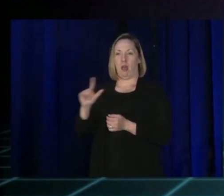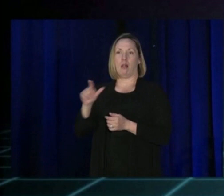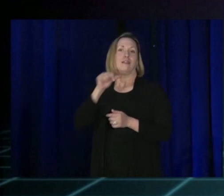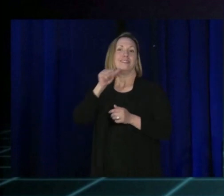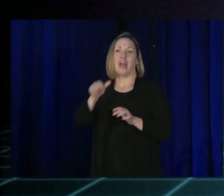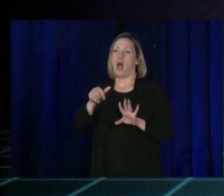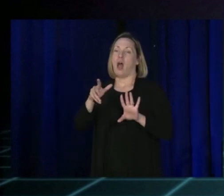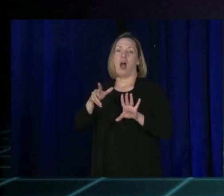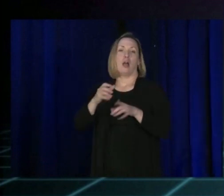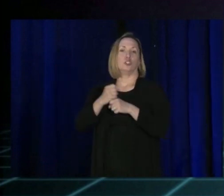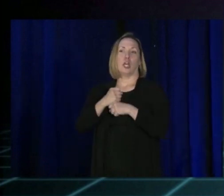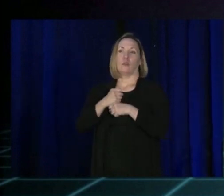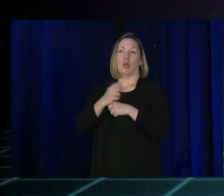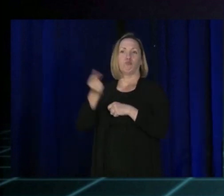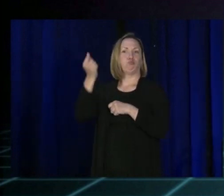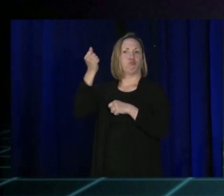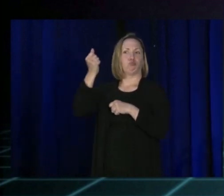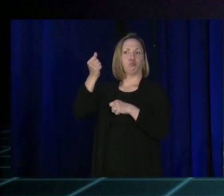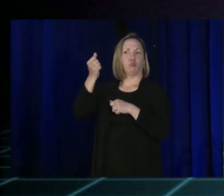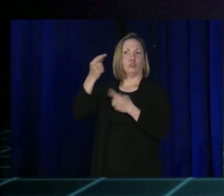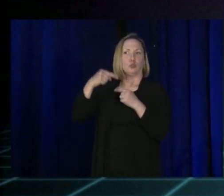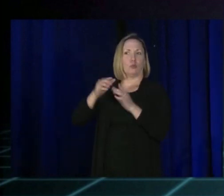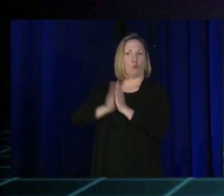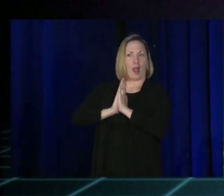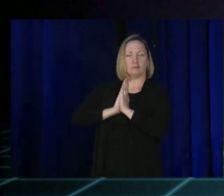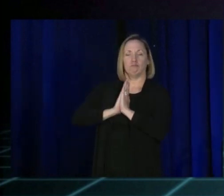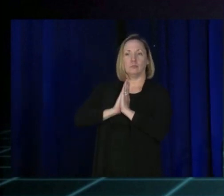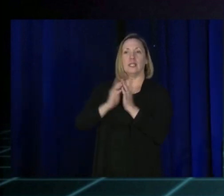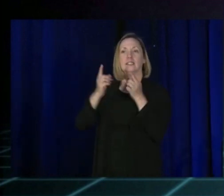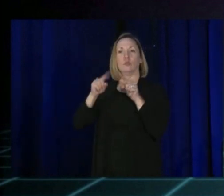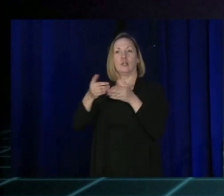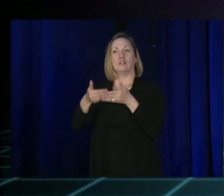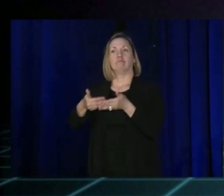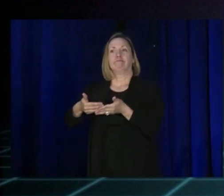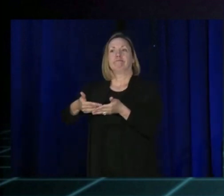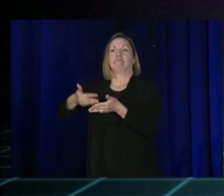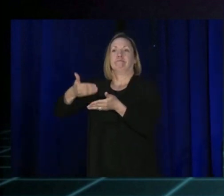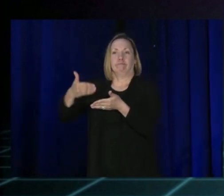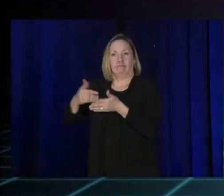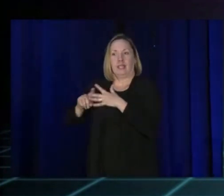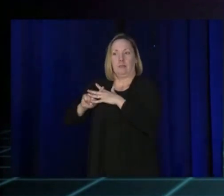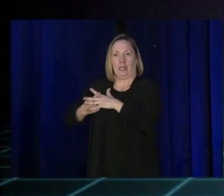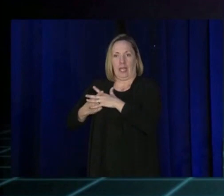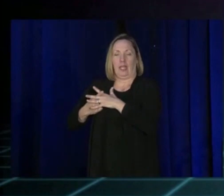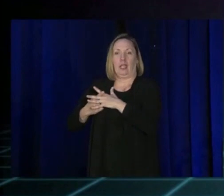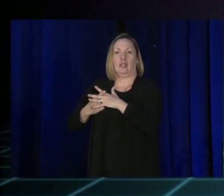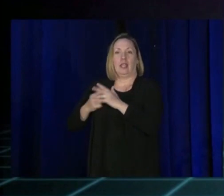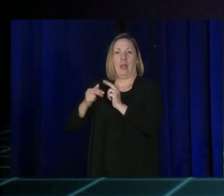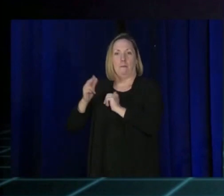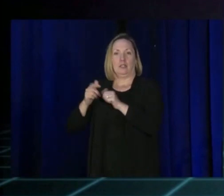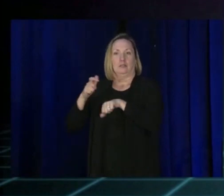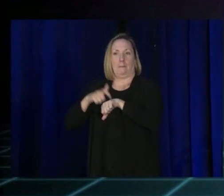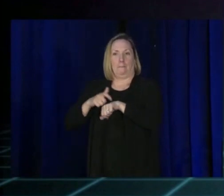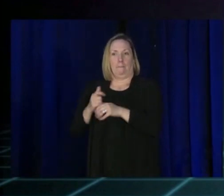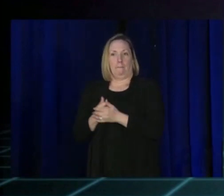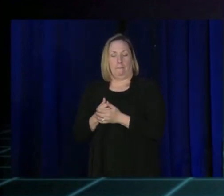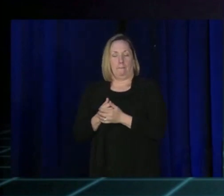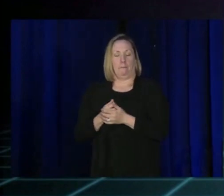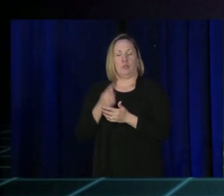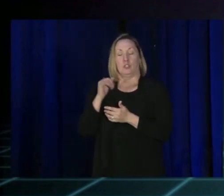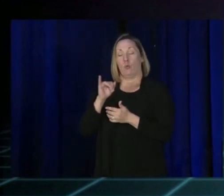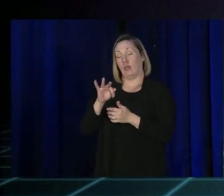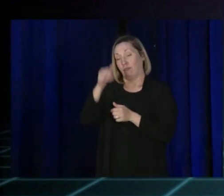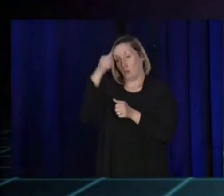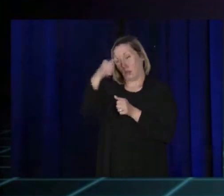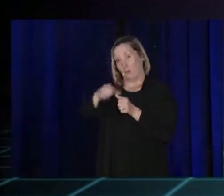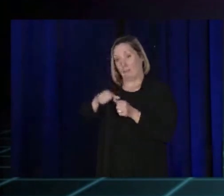on the fly at request time, it's actually built way in the beginning at build time. So if you remember,